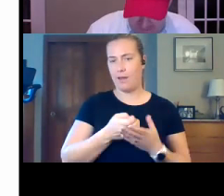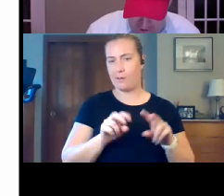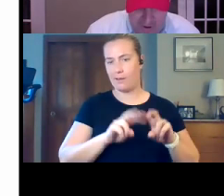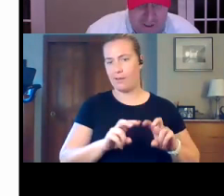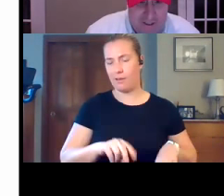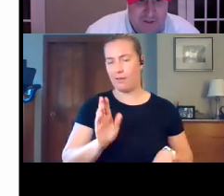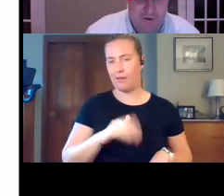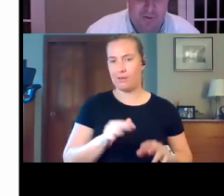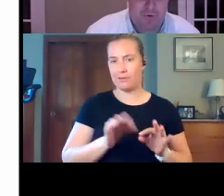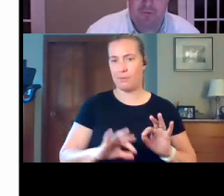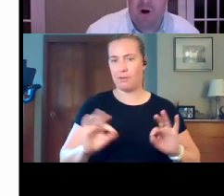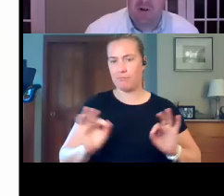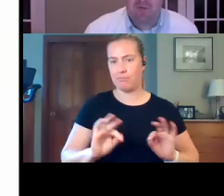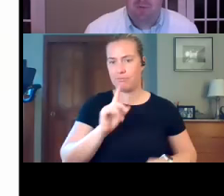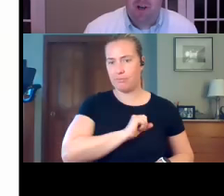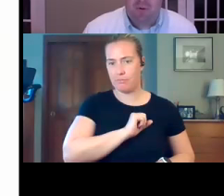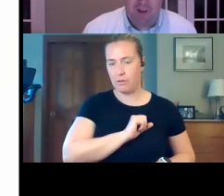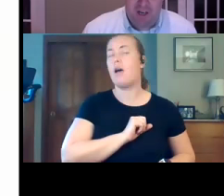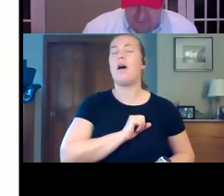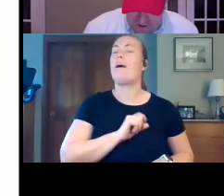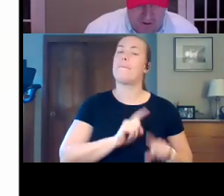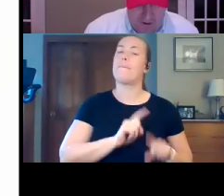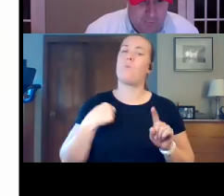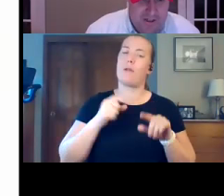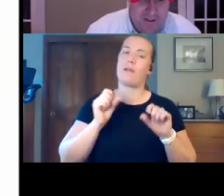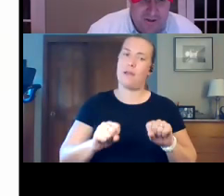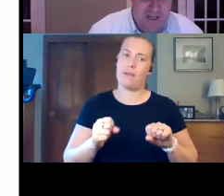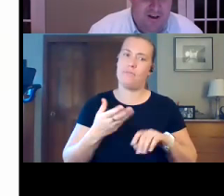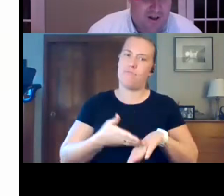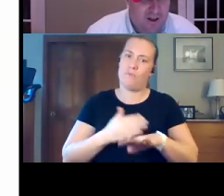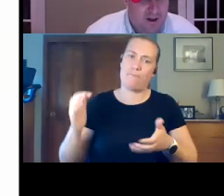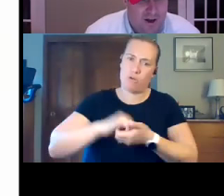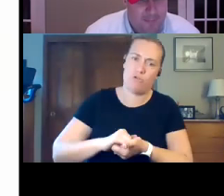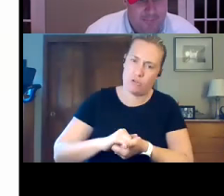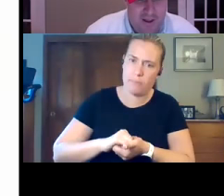many opportunities to improve partnerships between implementation researchers and practitioners and